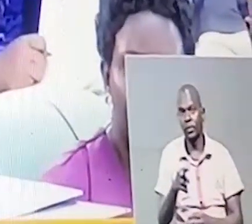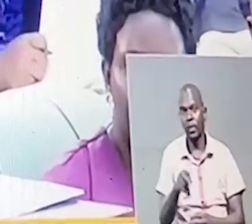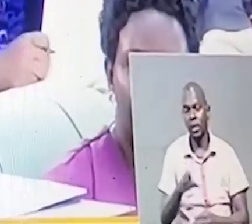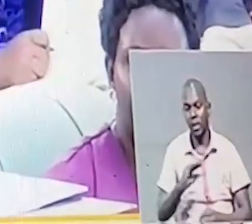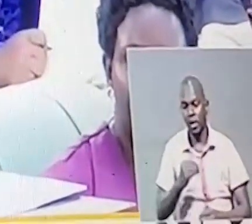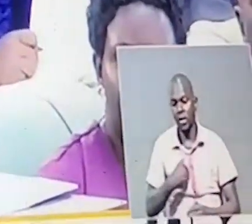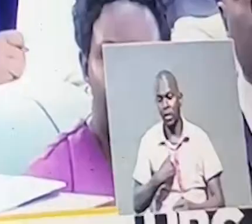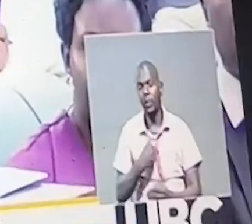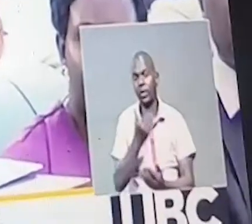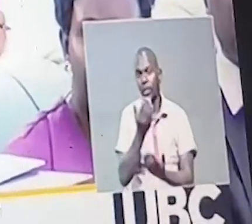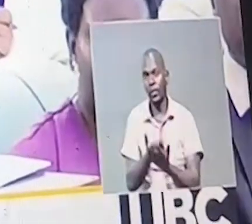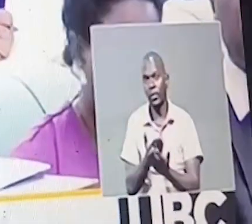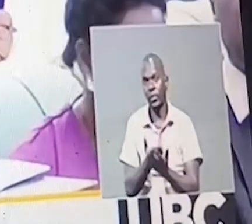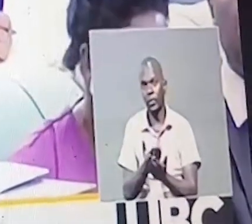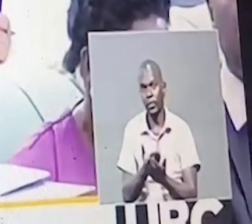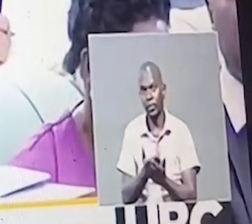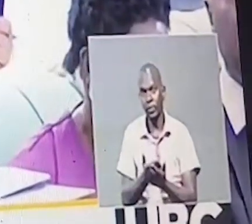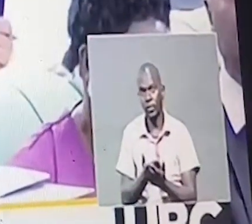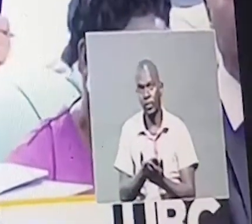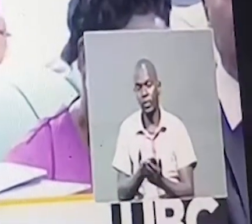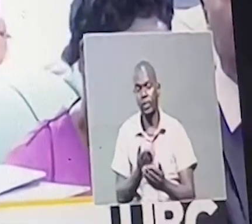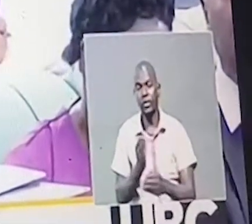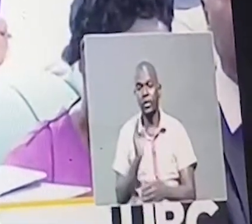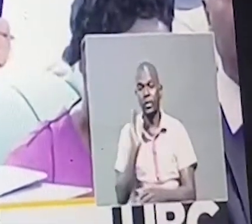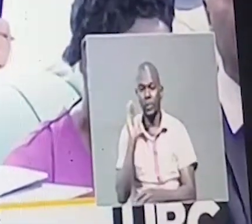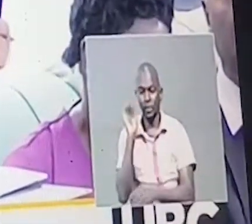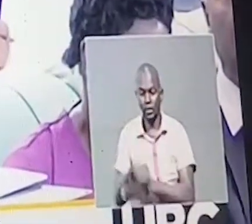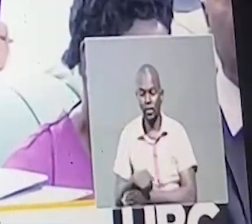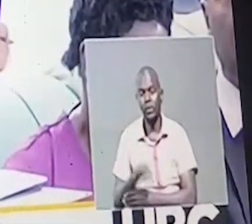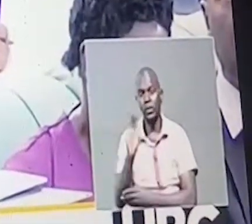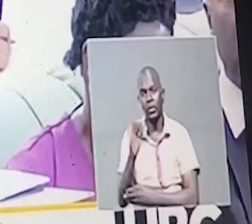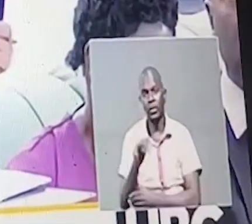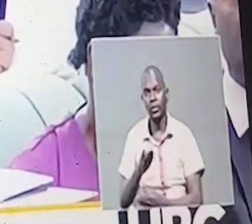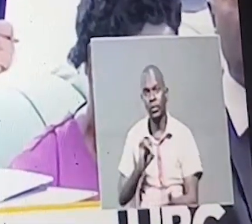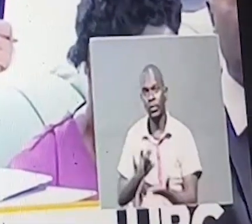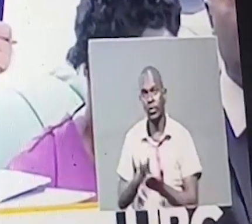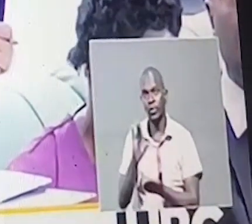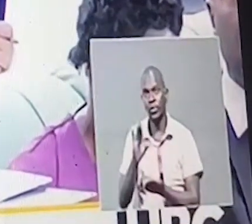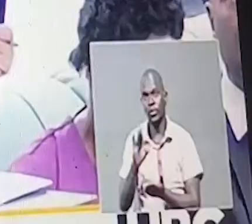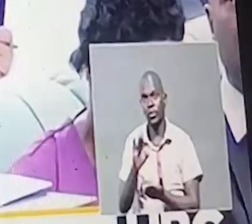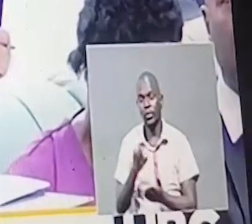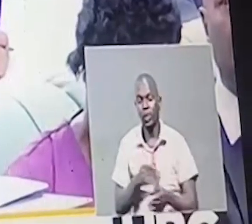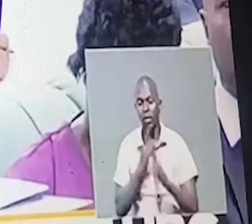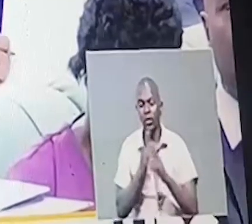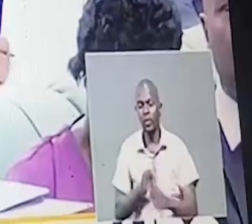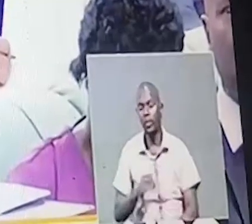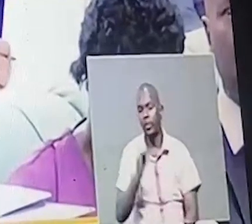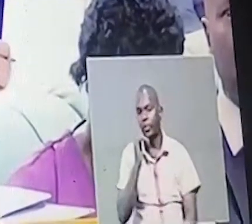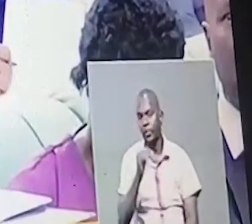our petition that was challenging the commissioners to be impeached. Honourable